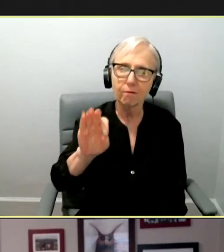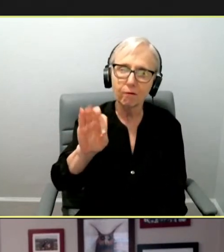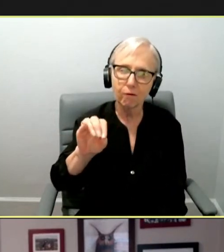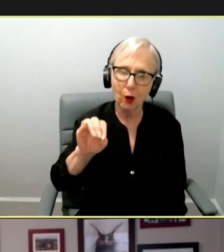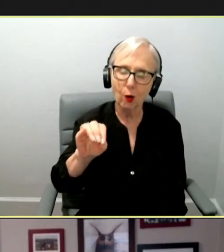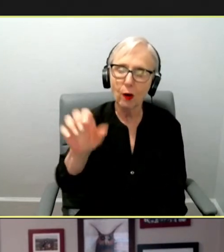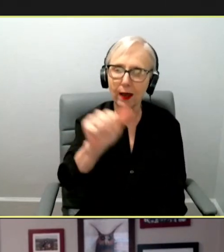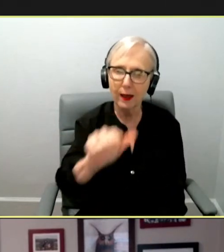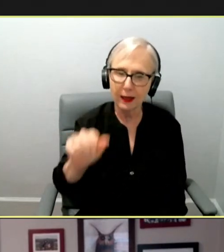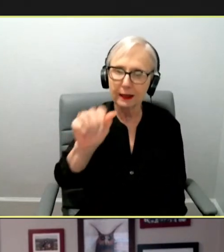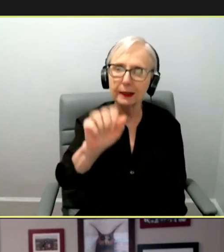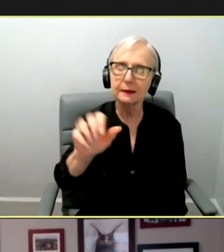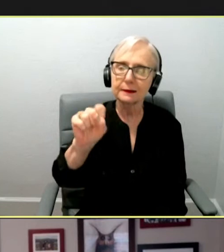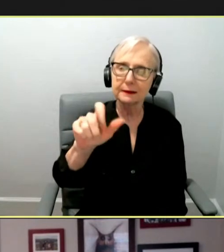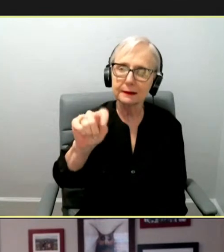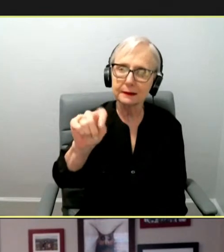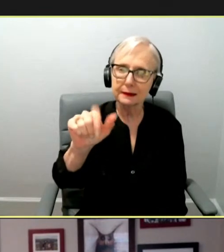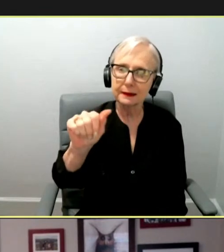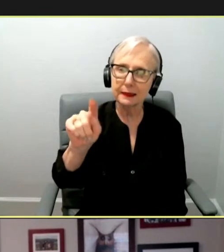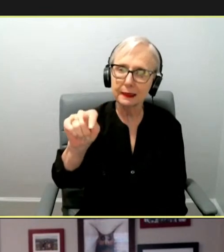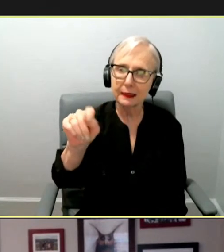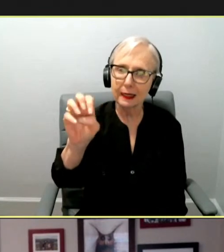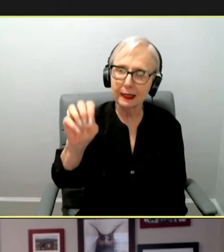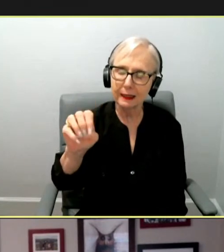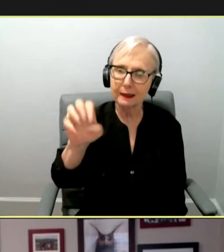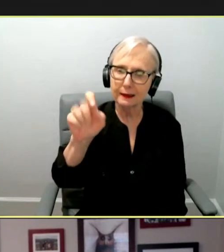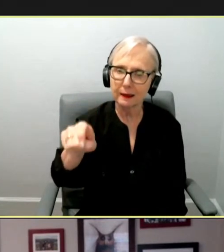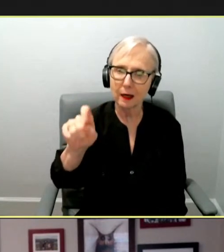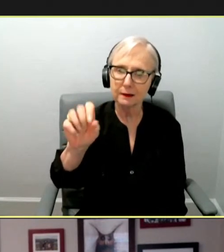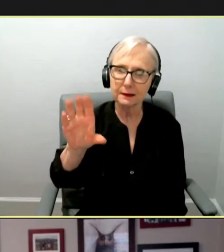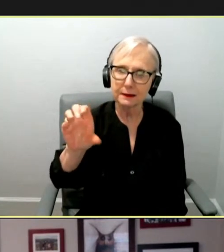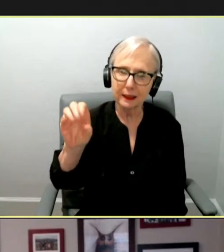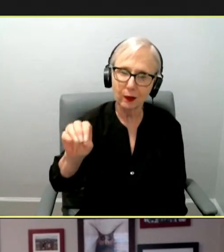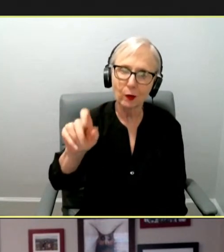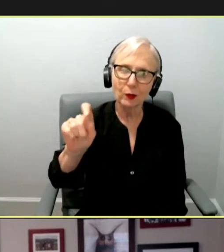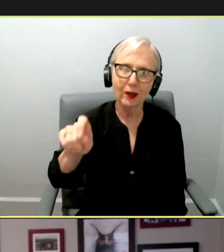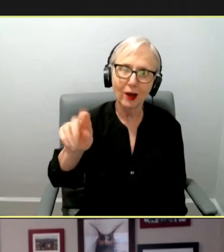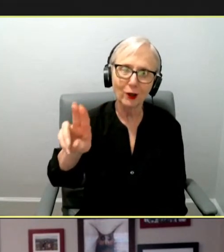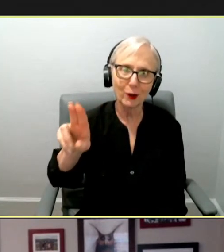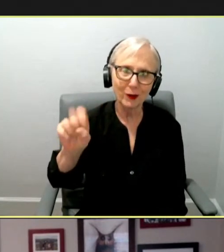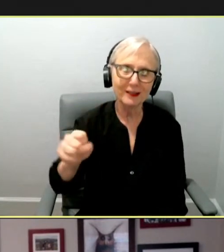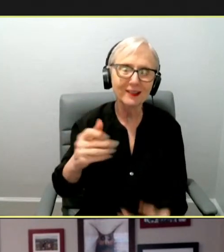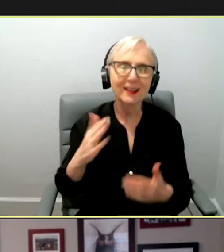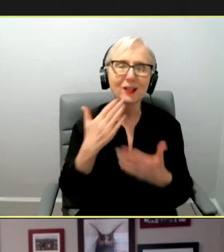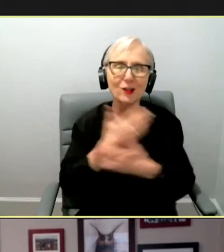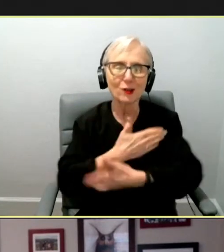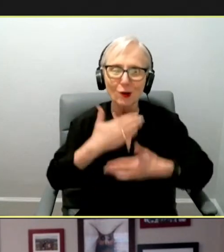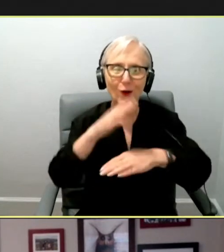media_info@state.co.us, and we'll get you some information as soon as we can. Again, thank you for joining today and have a good rest of your afternoon.